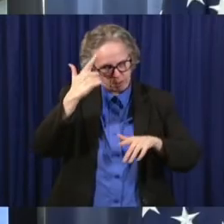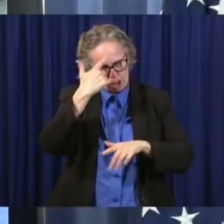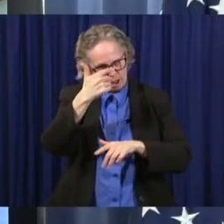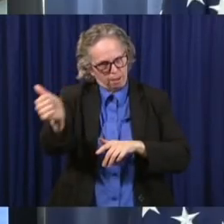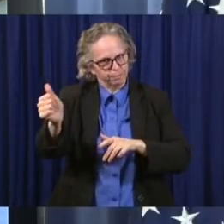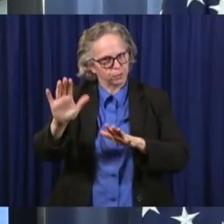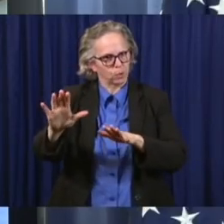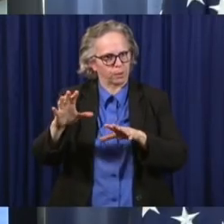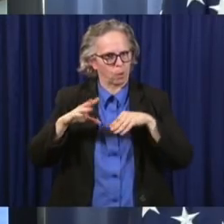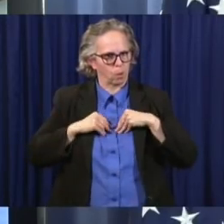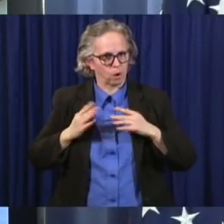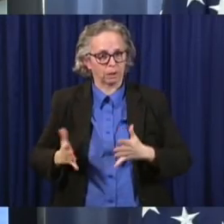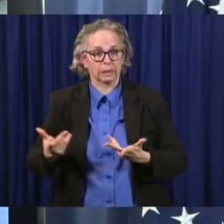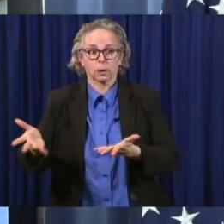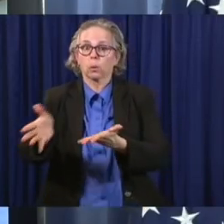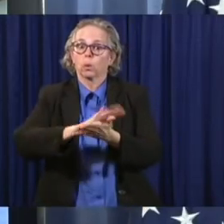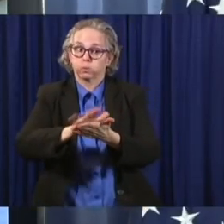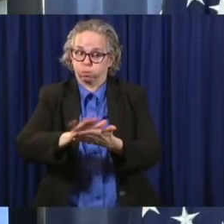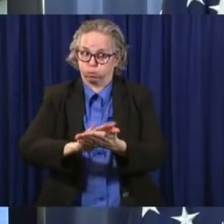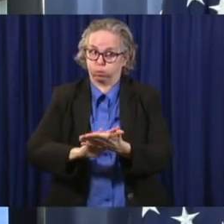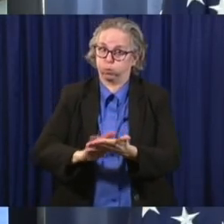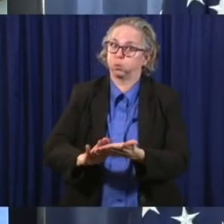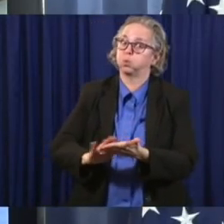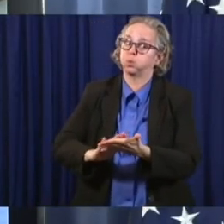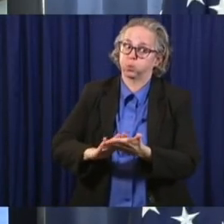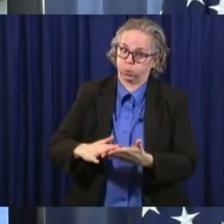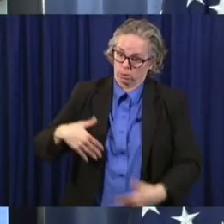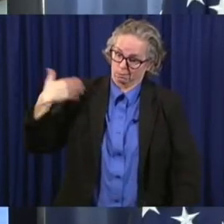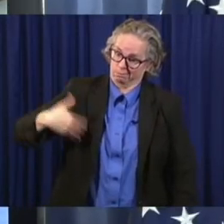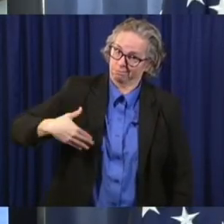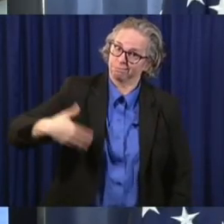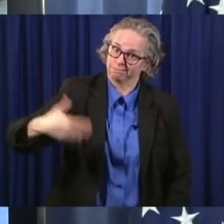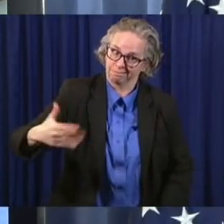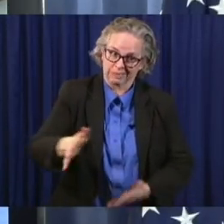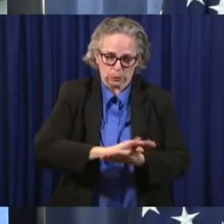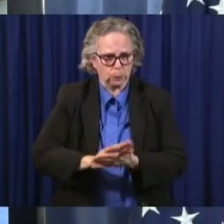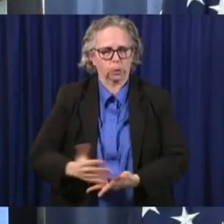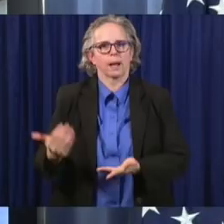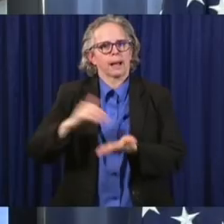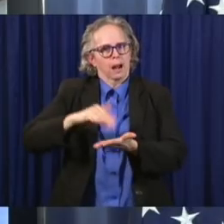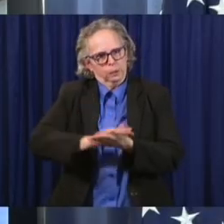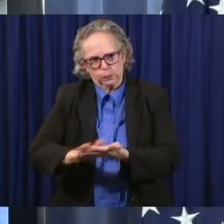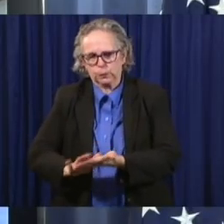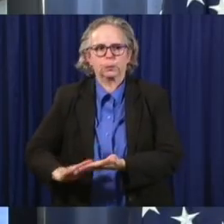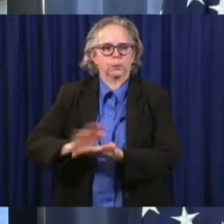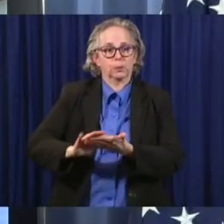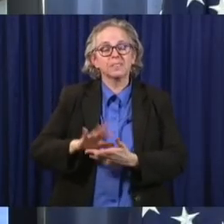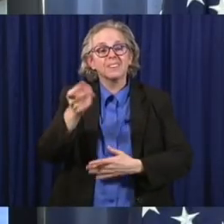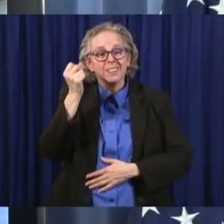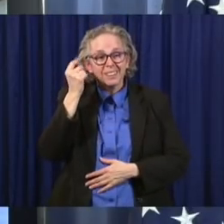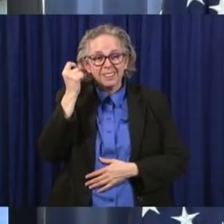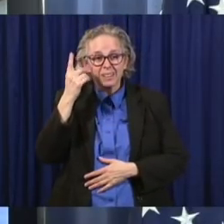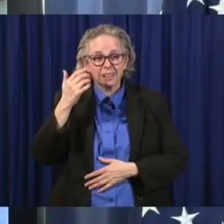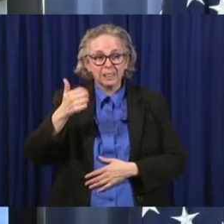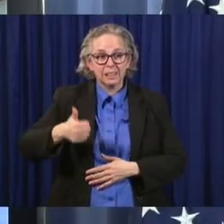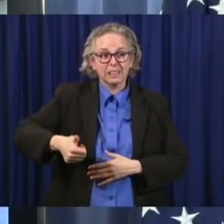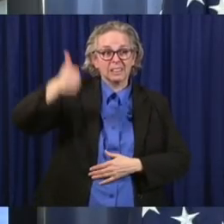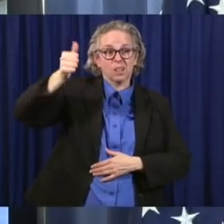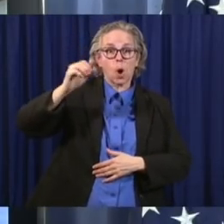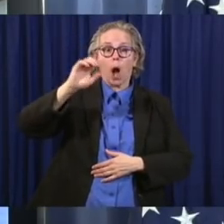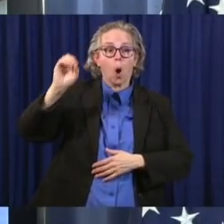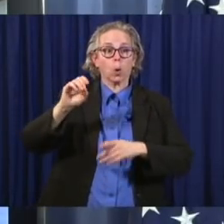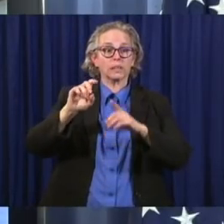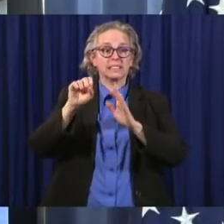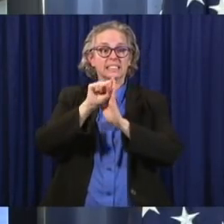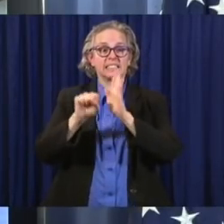in between each and every guest. So the sanitation right now, we are governed by the Ohio State Board of Cosmetology and Barbering